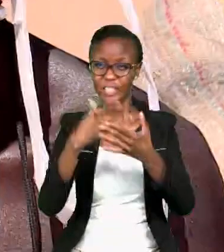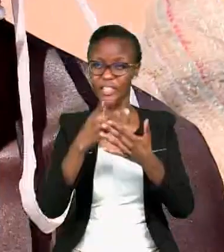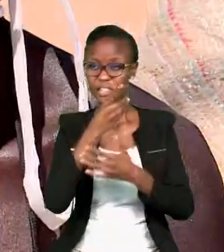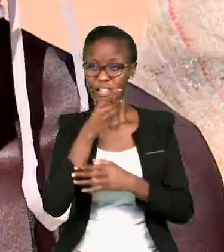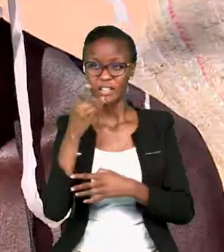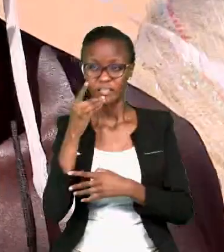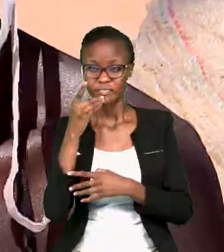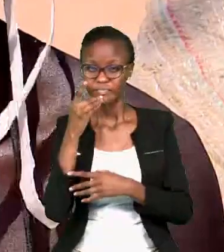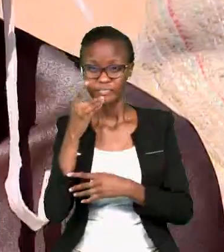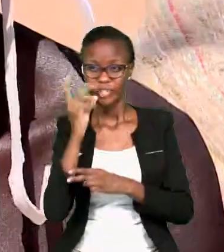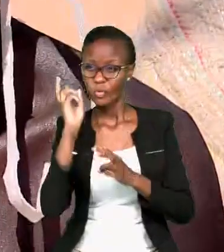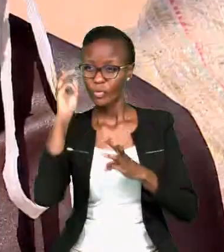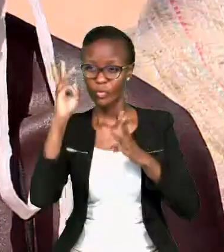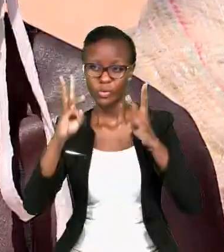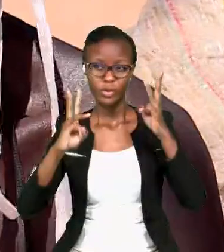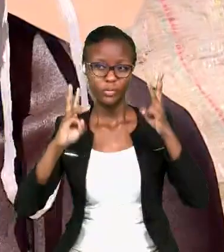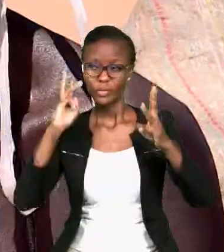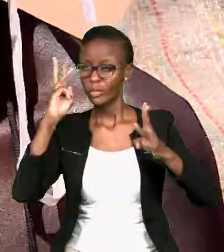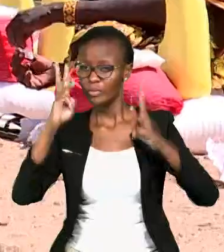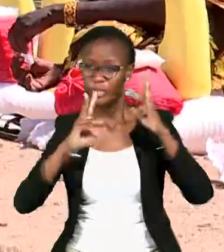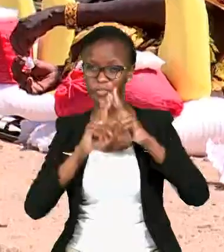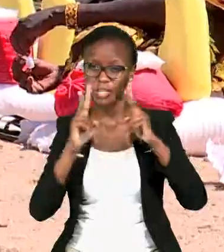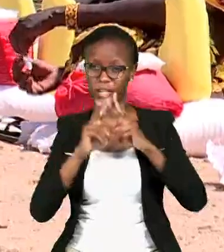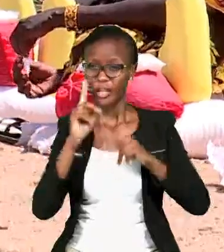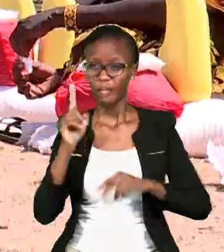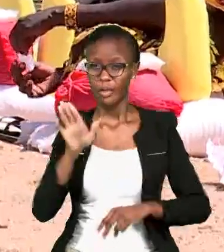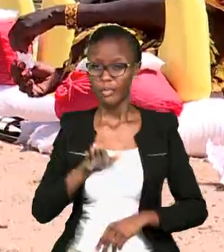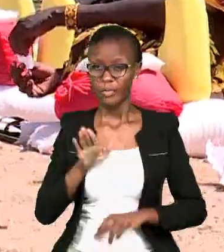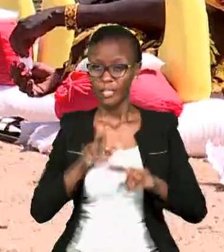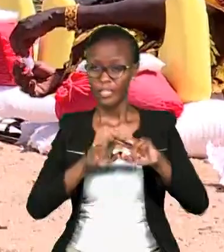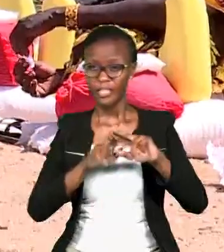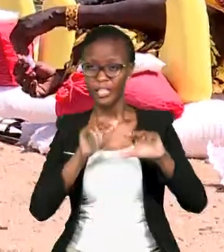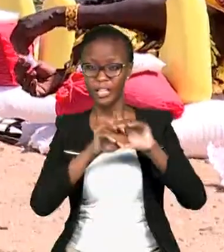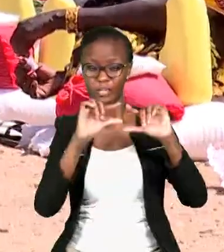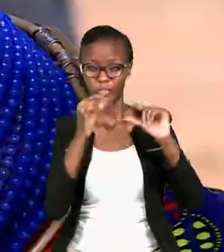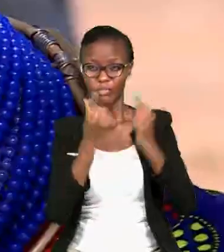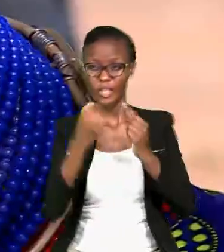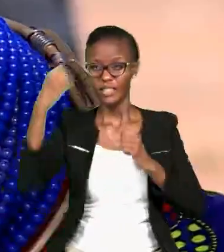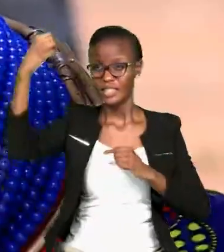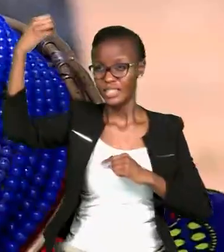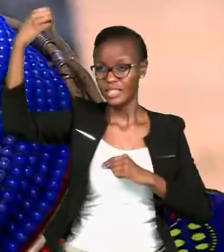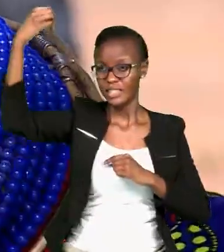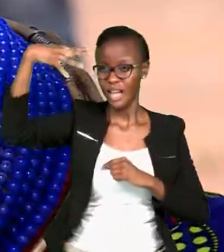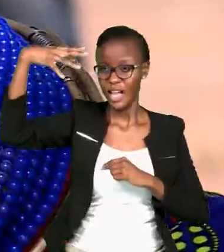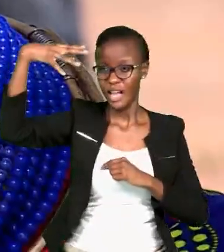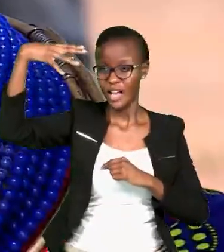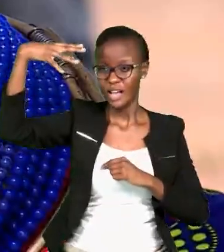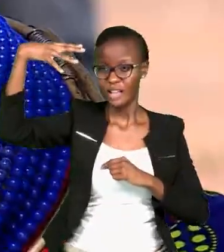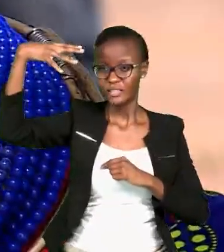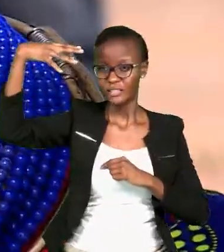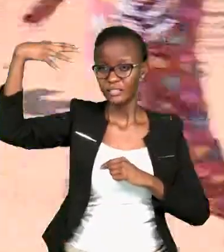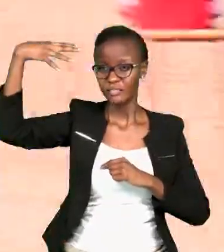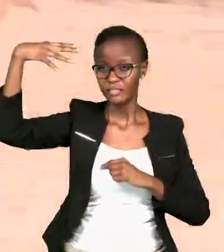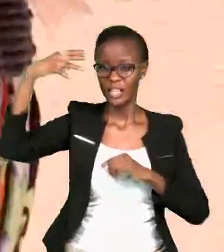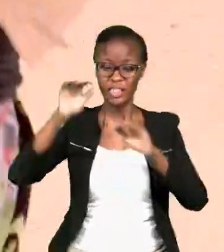With distress visible on their faces, these women sit here in groups under the scorching sun, unless someone comes to their